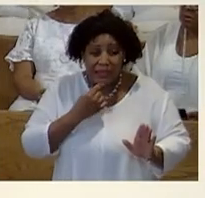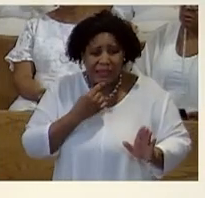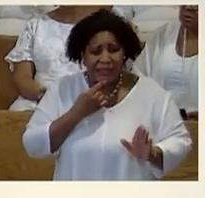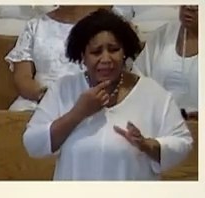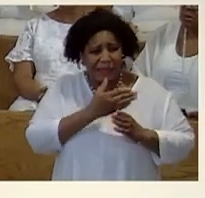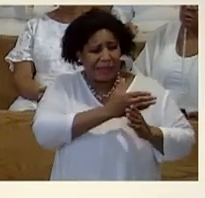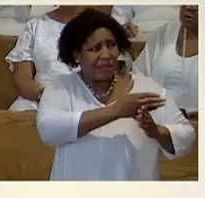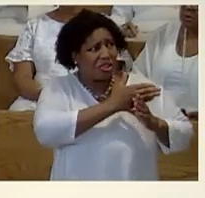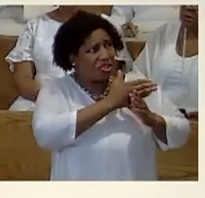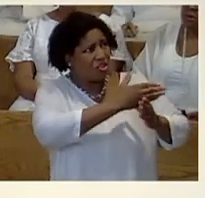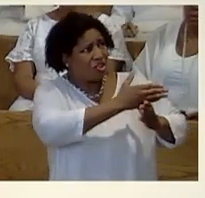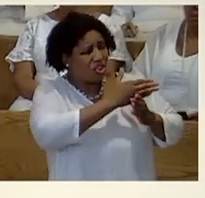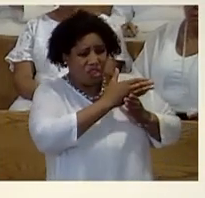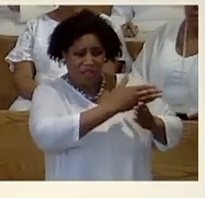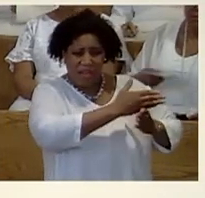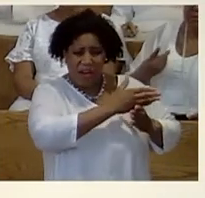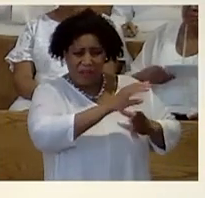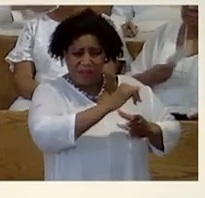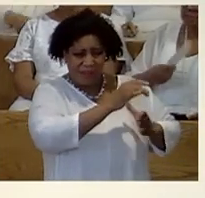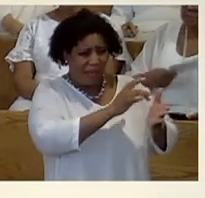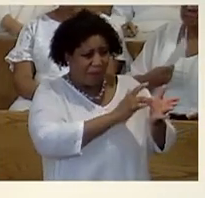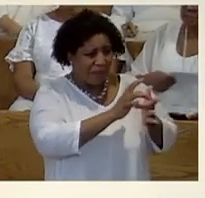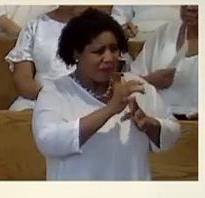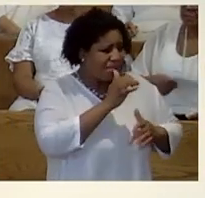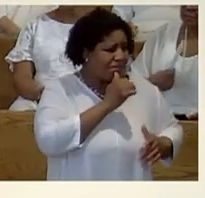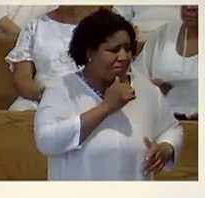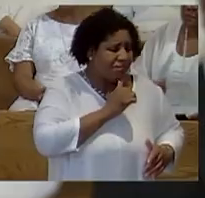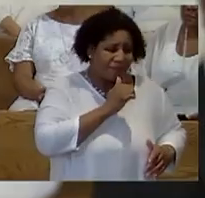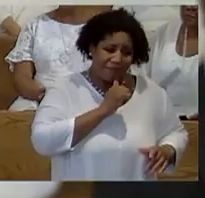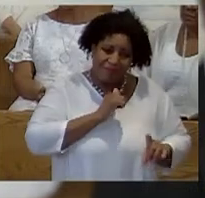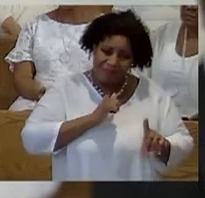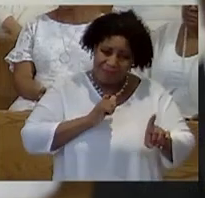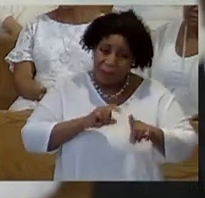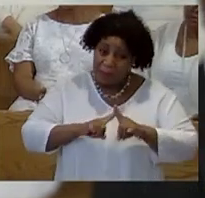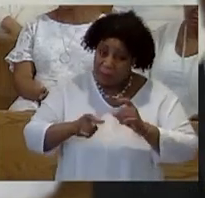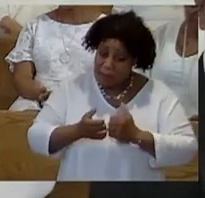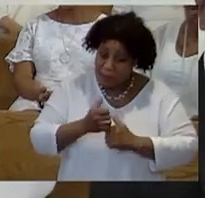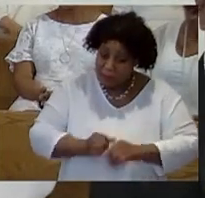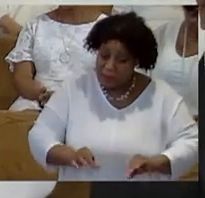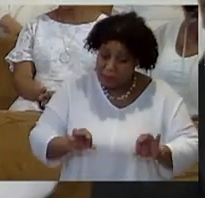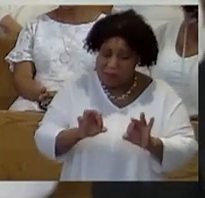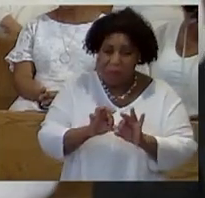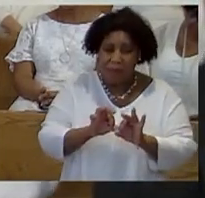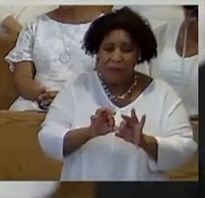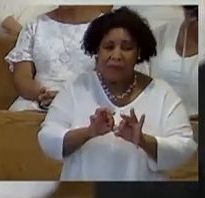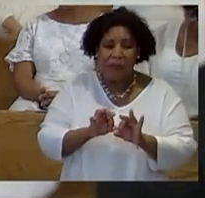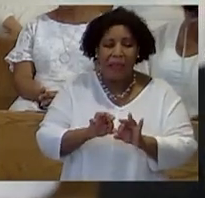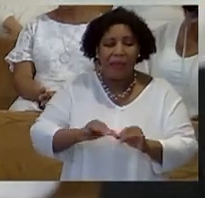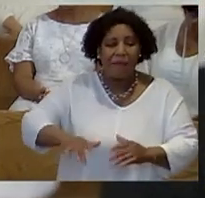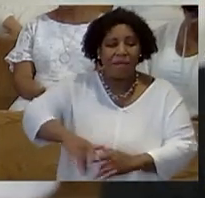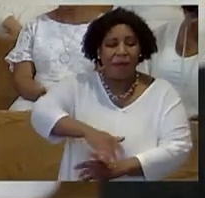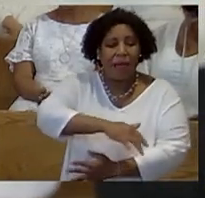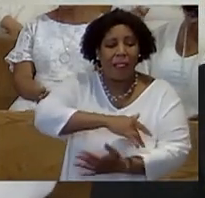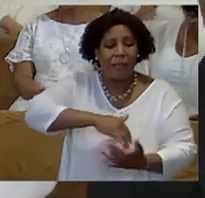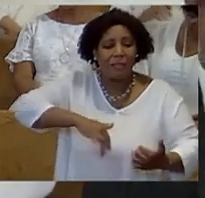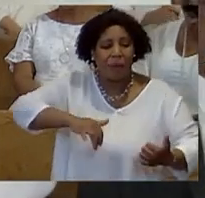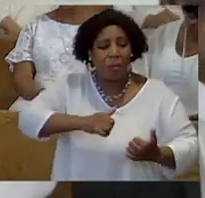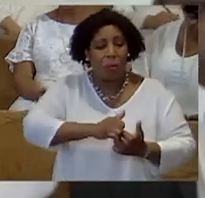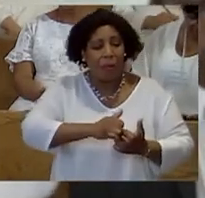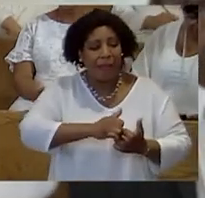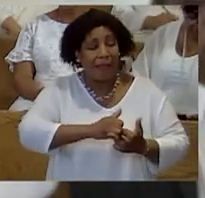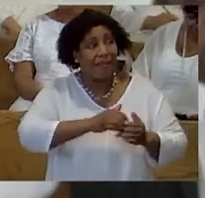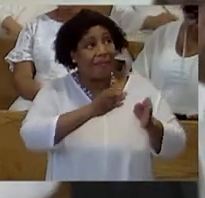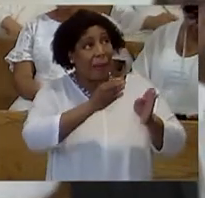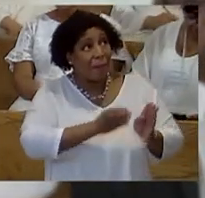the same suffering that Jesus endures, but most of all, he wants to fellowship with the one who suffered